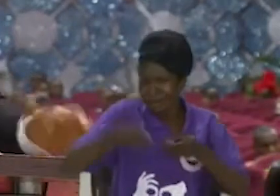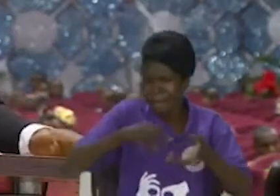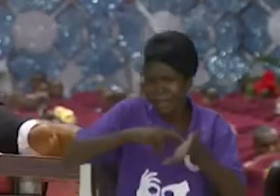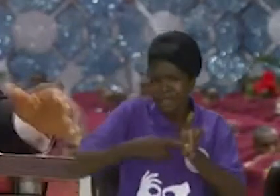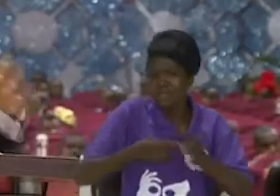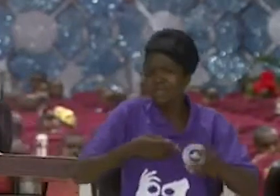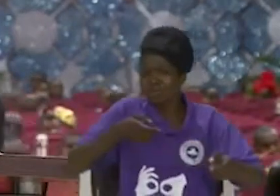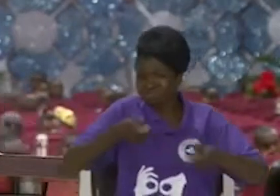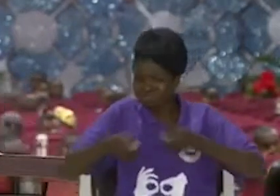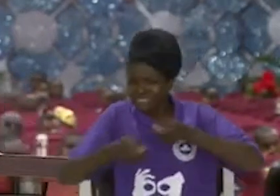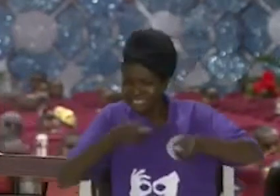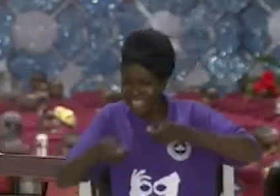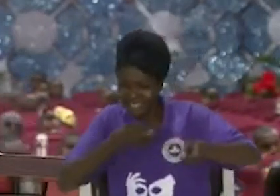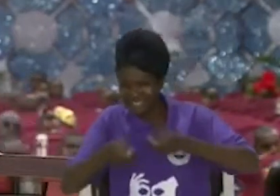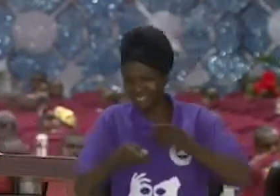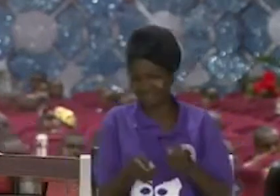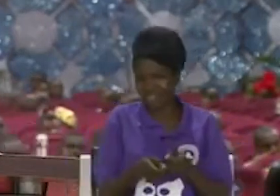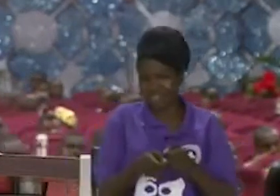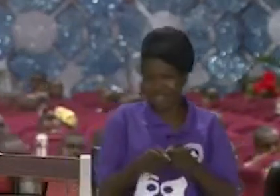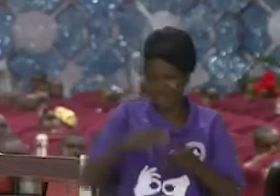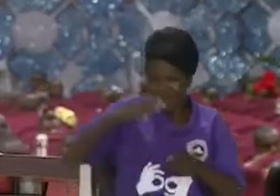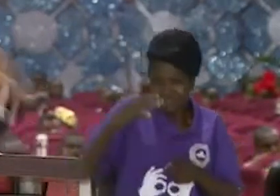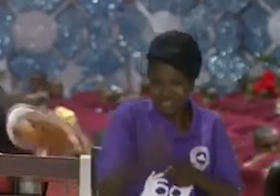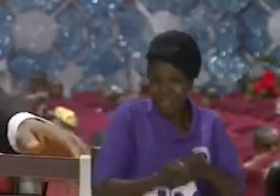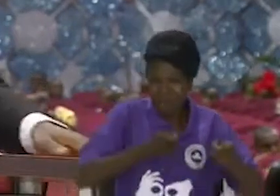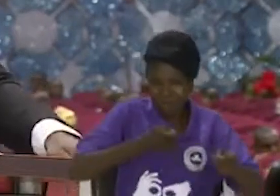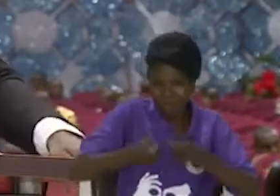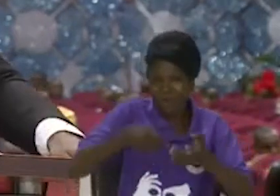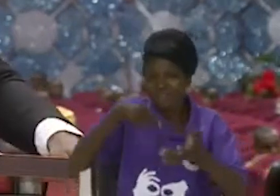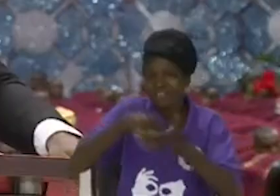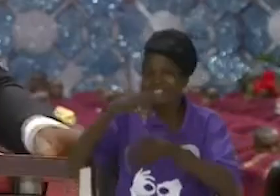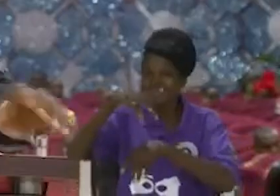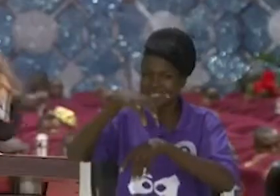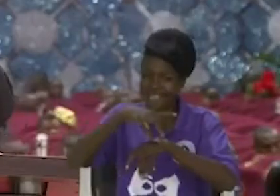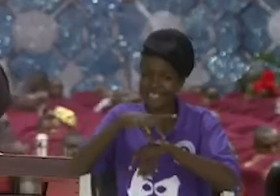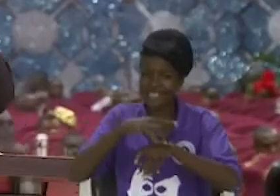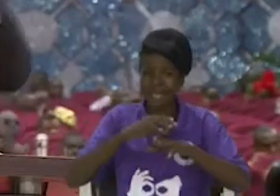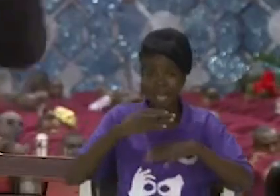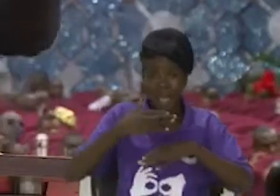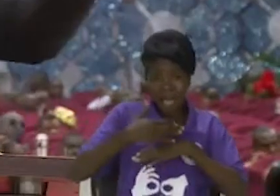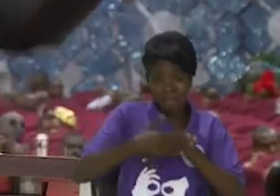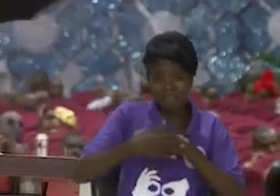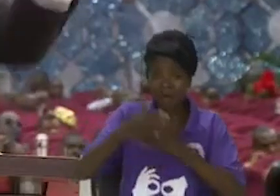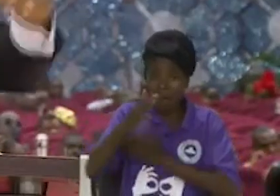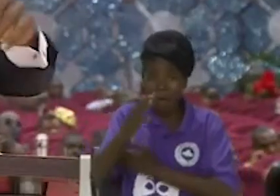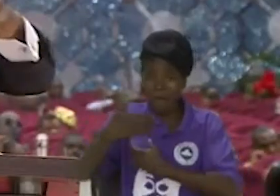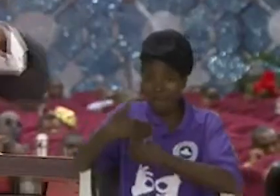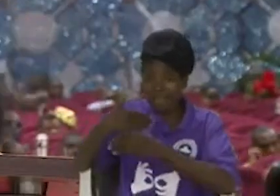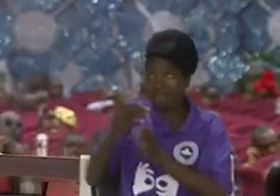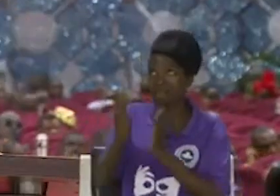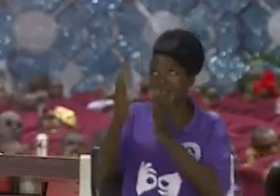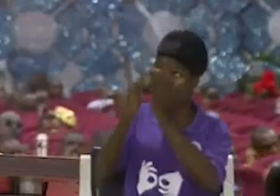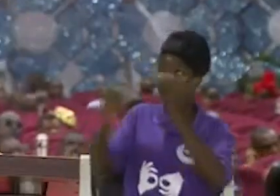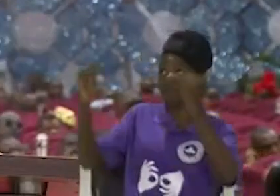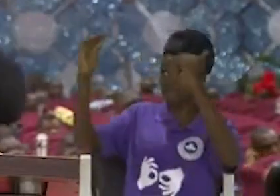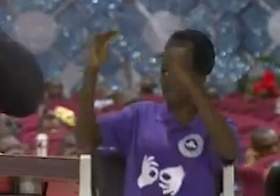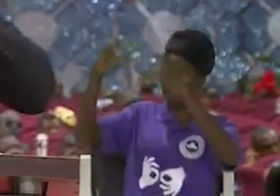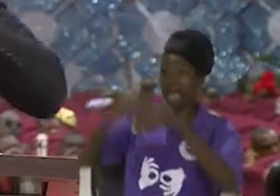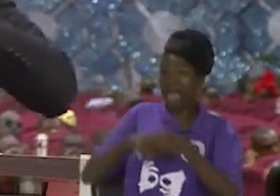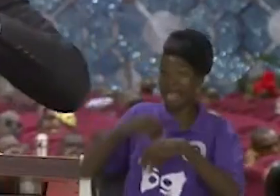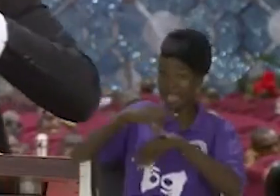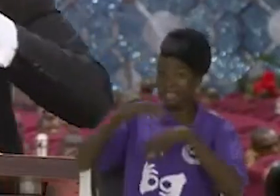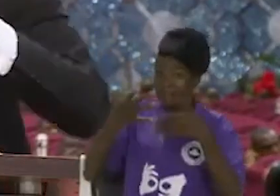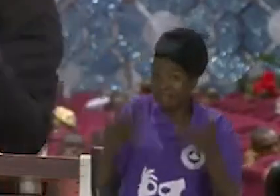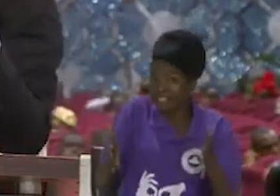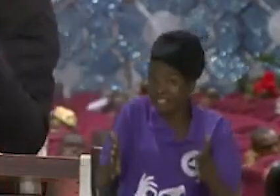of the earth. Man is to take control over the affairs of the earth. You see, after God created the heaven and the earth, God did what? God